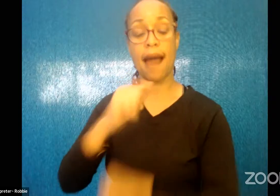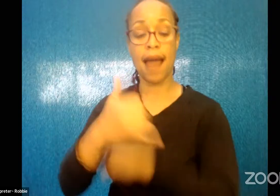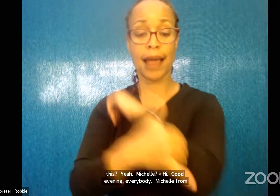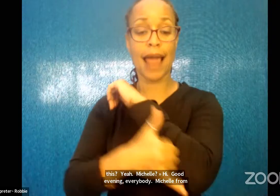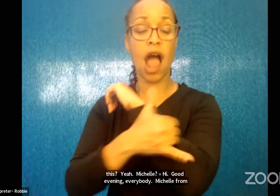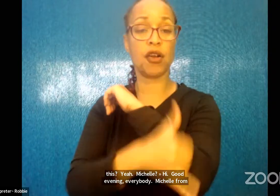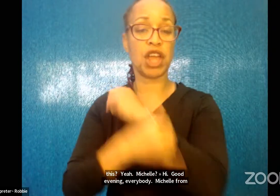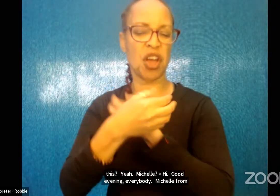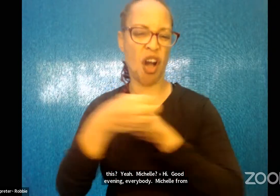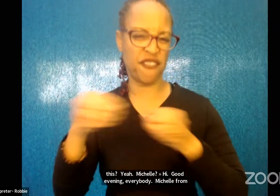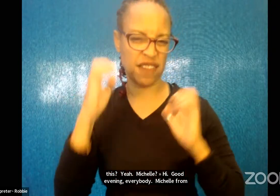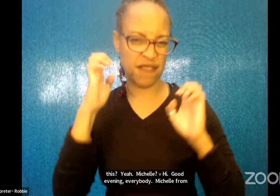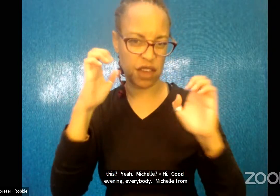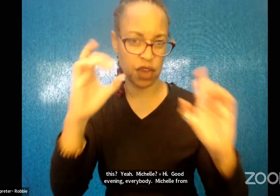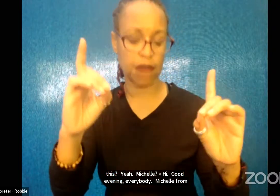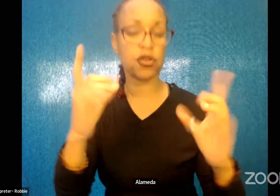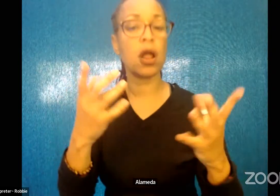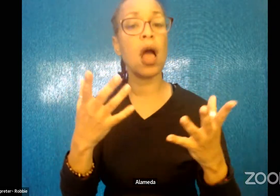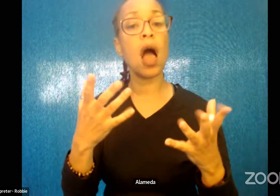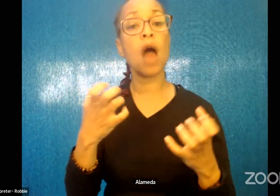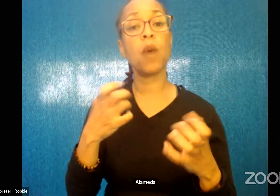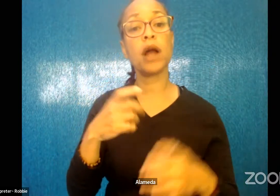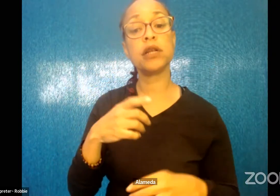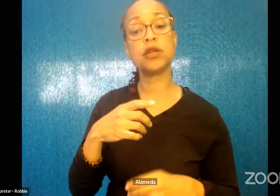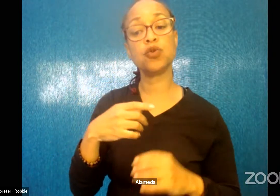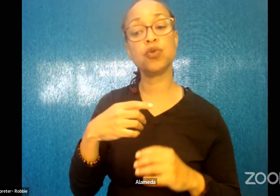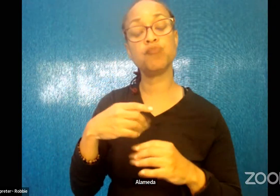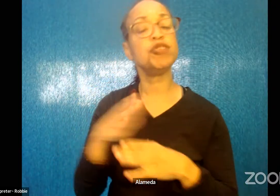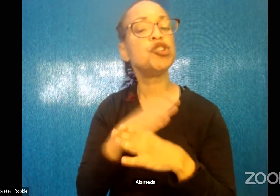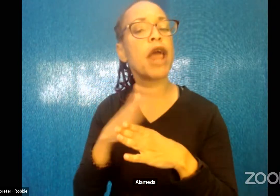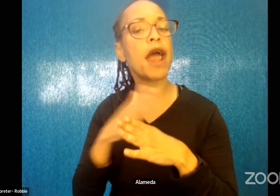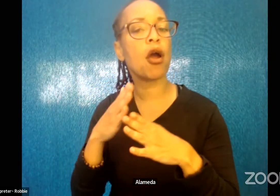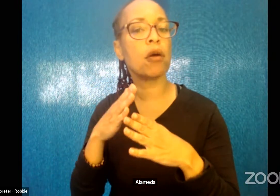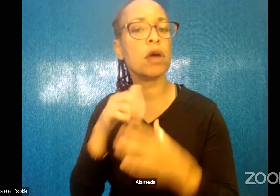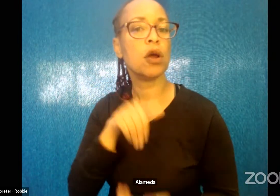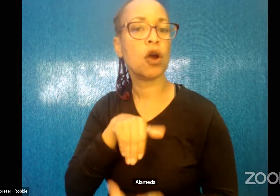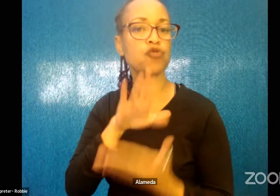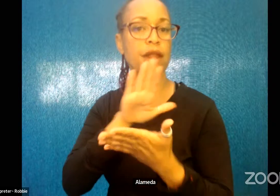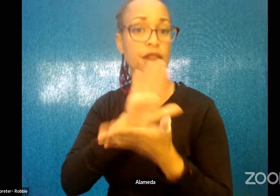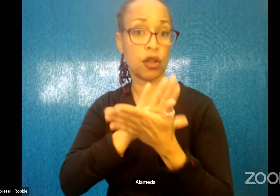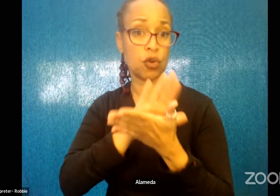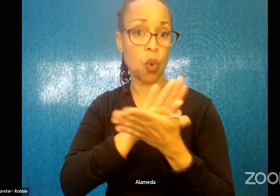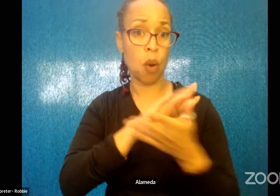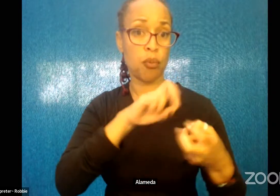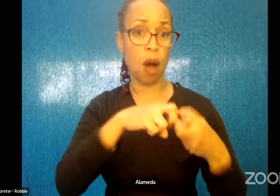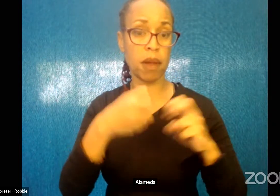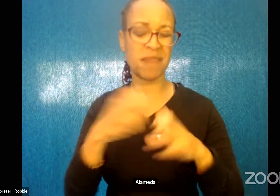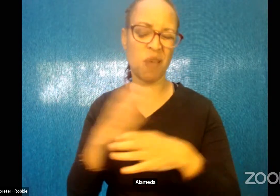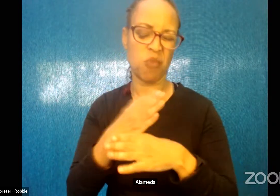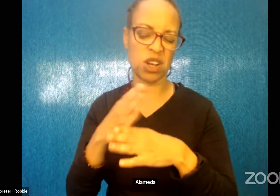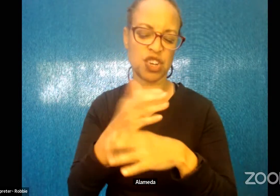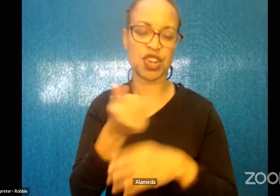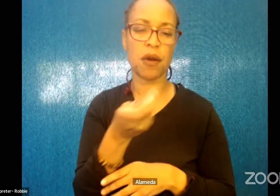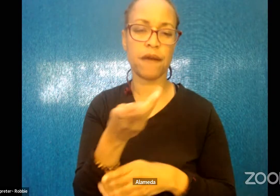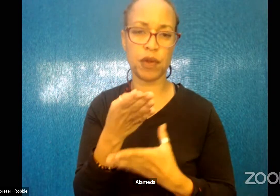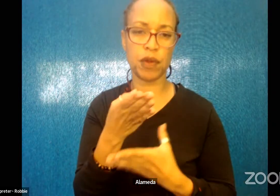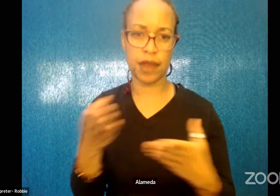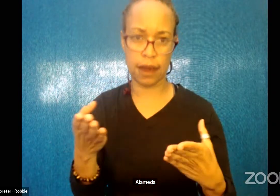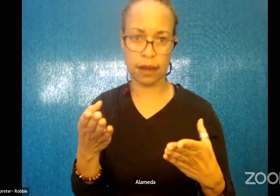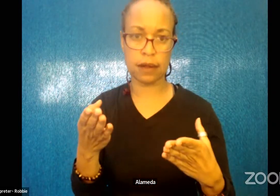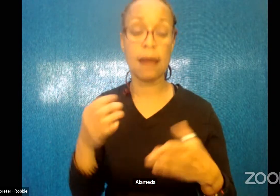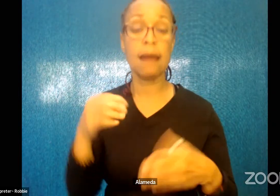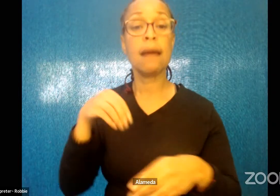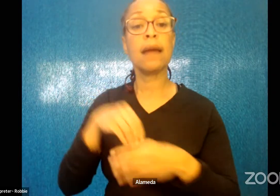I just wanted to share, as we were addressing some of the issues around schools, I wanted to share a couple of things that we are working on in partnership